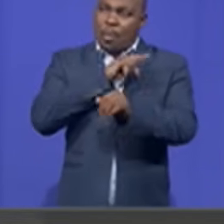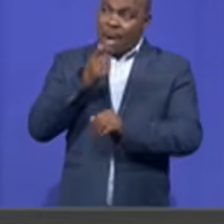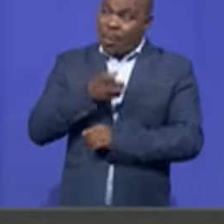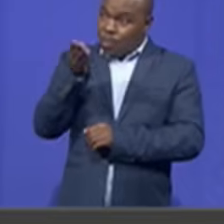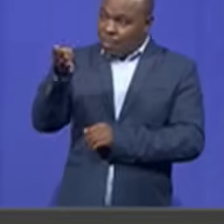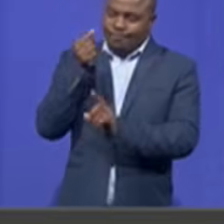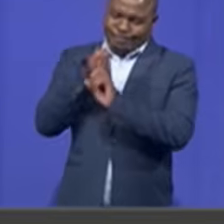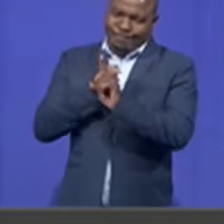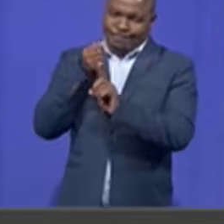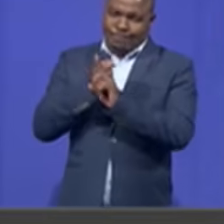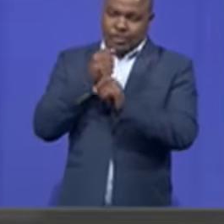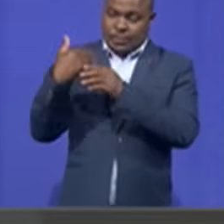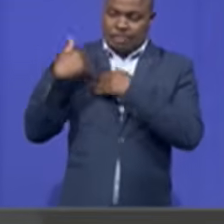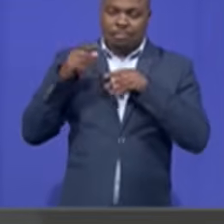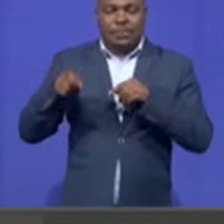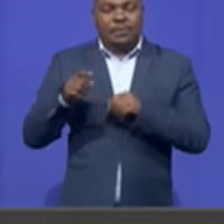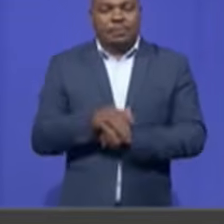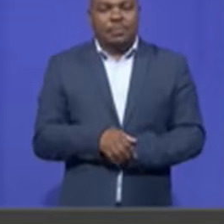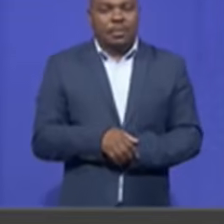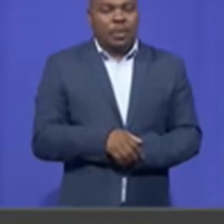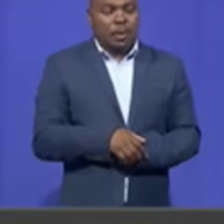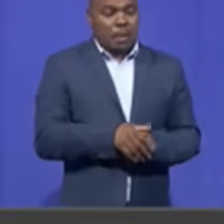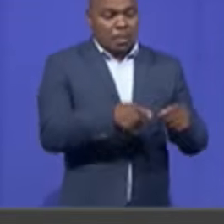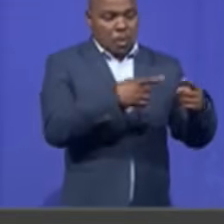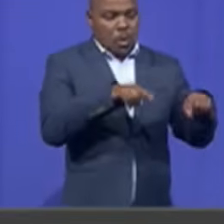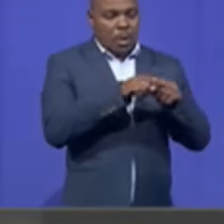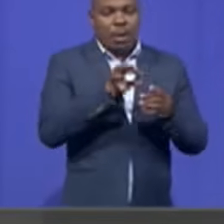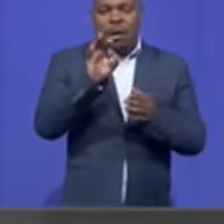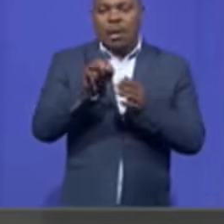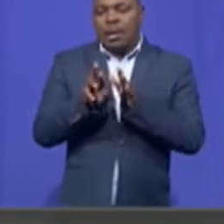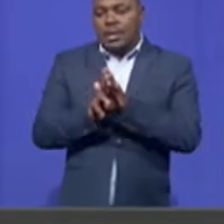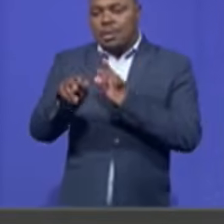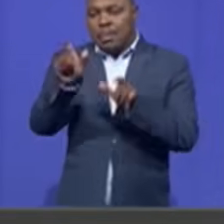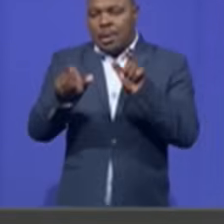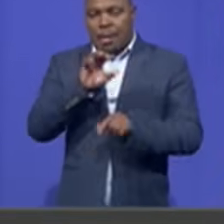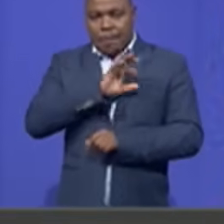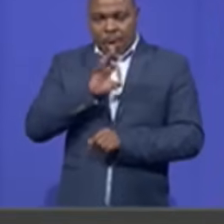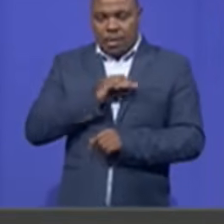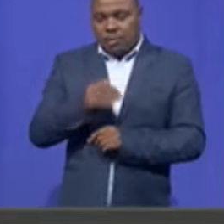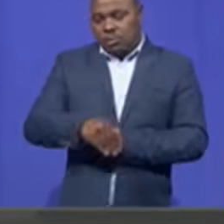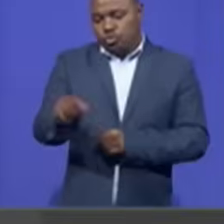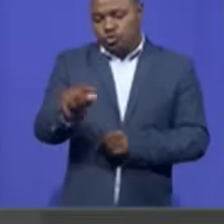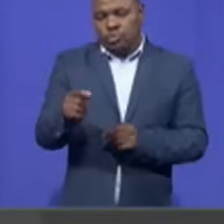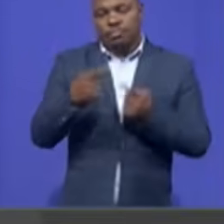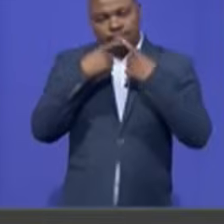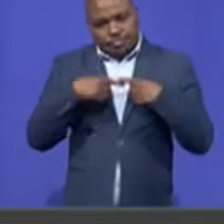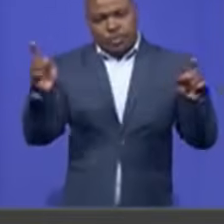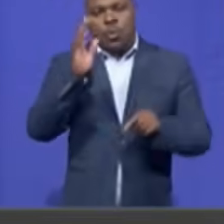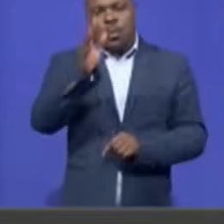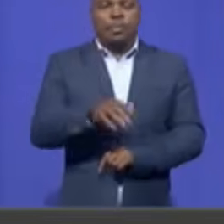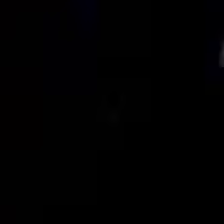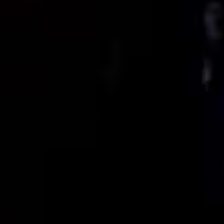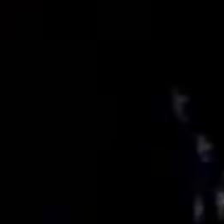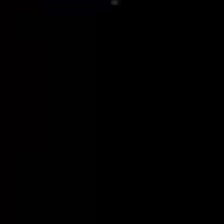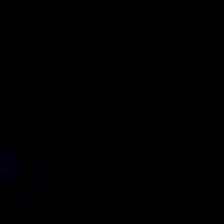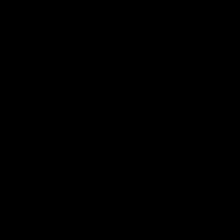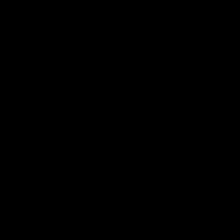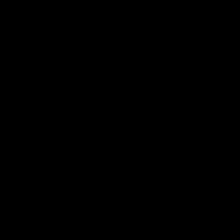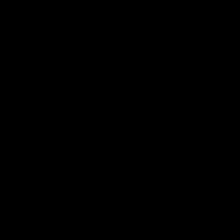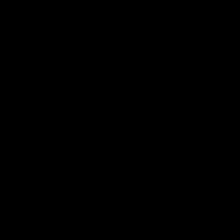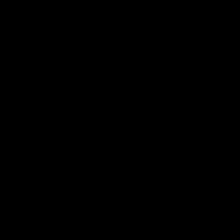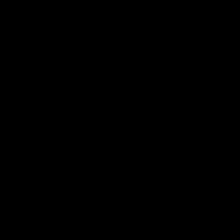kept accountable. Lekoko le tla itsise bontlhopheng ba lone ba bo meyara fa nako e ntse e tsamaya.